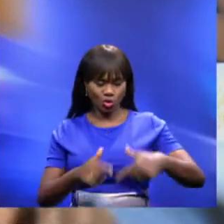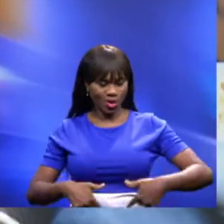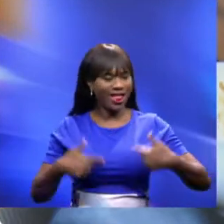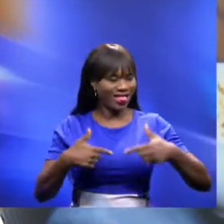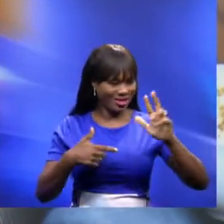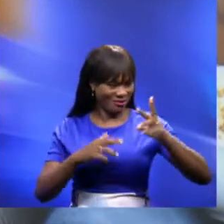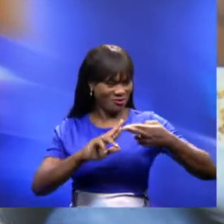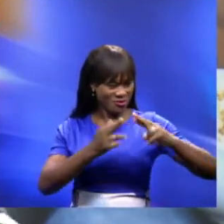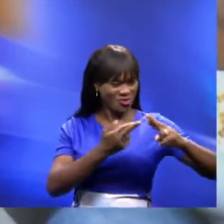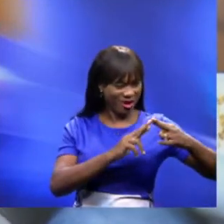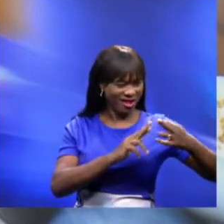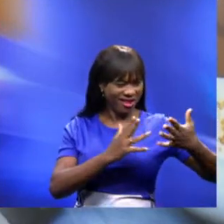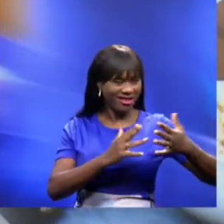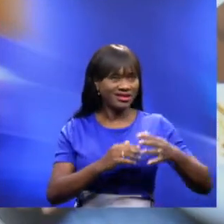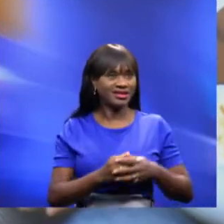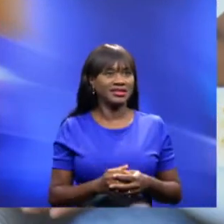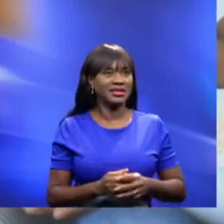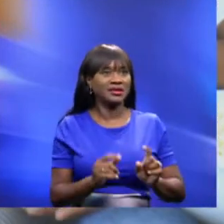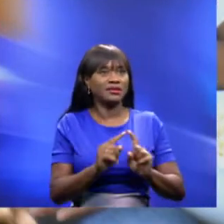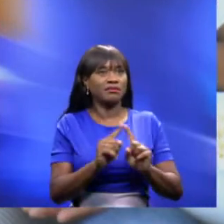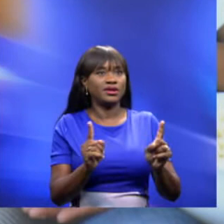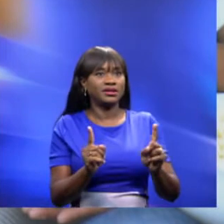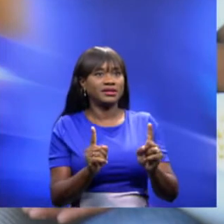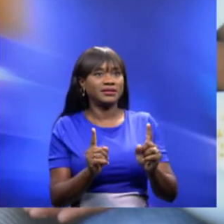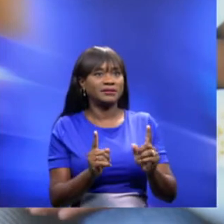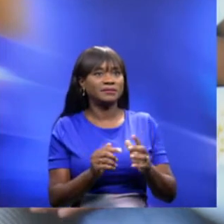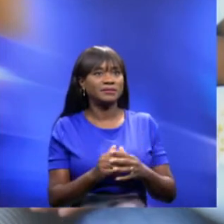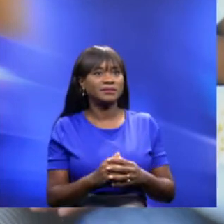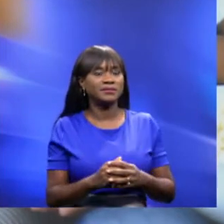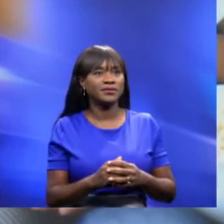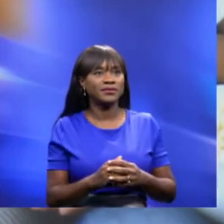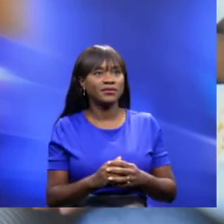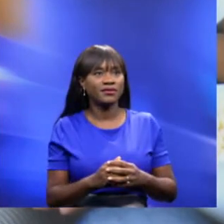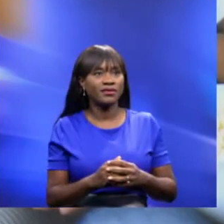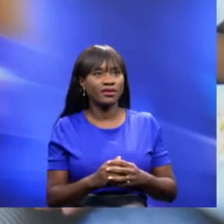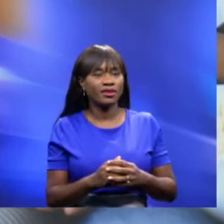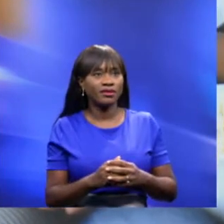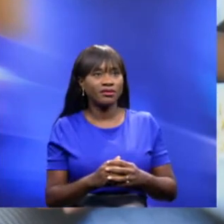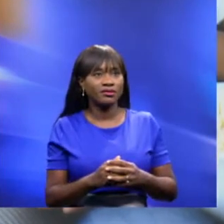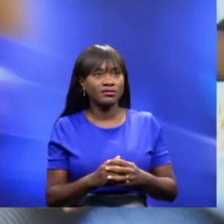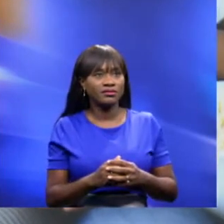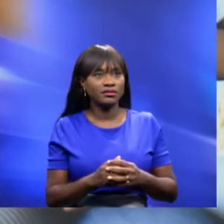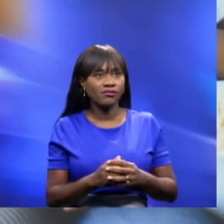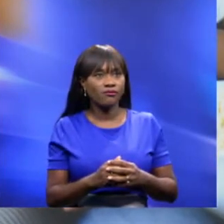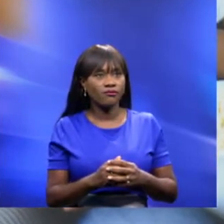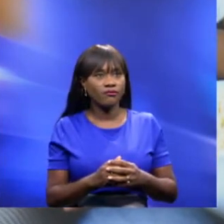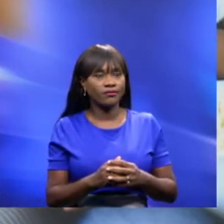Okay. But the thing is, defense in depth is